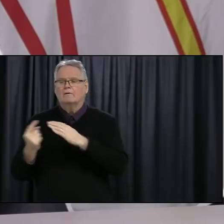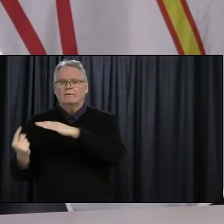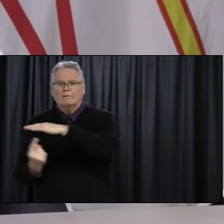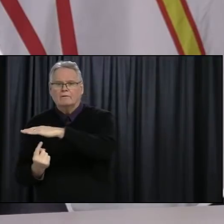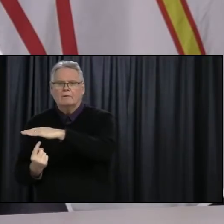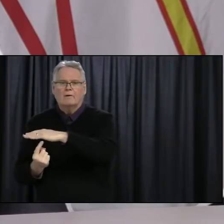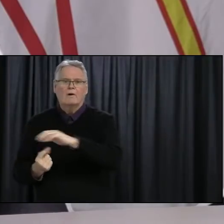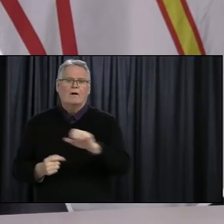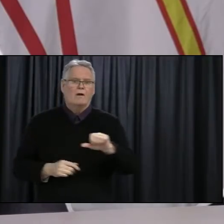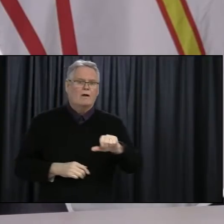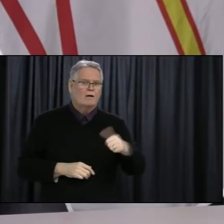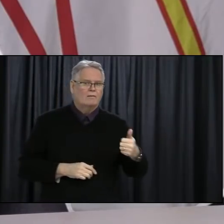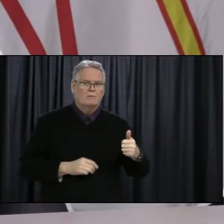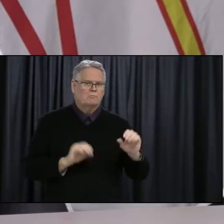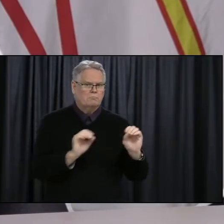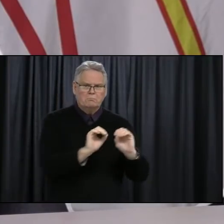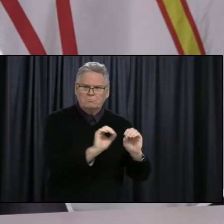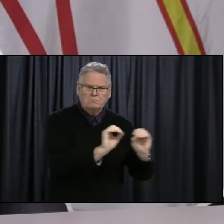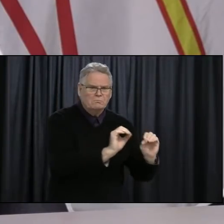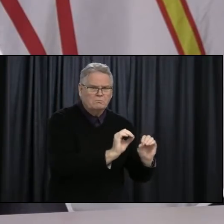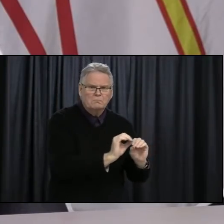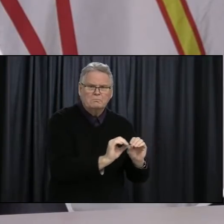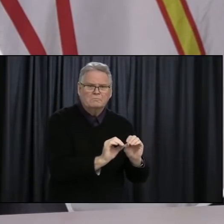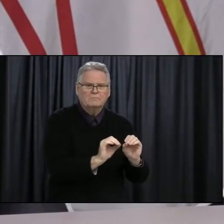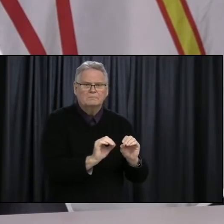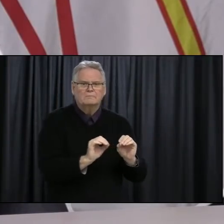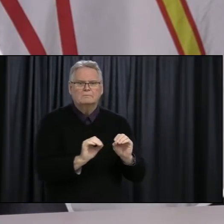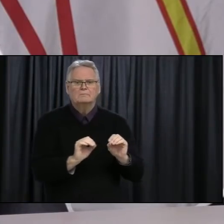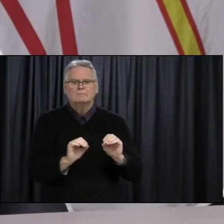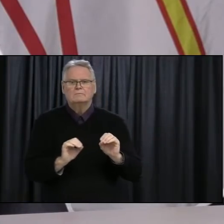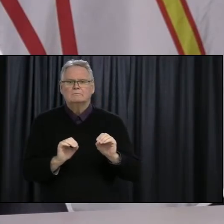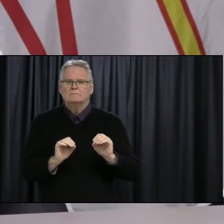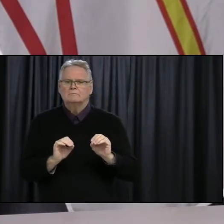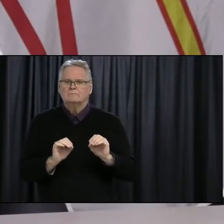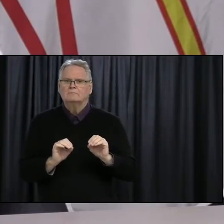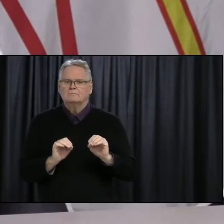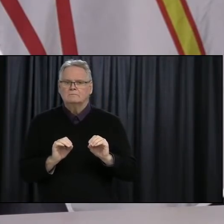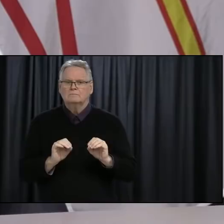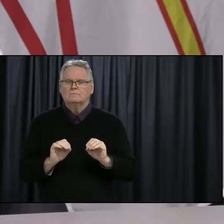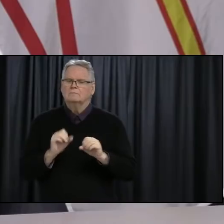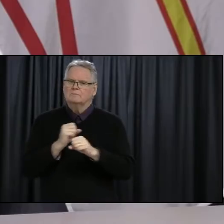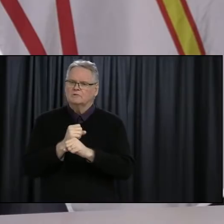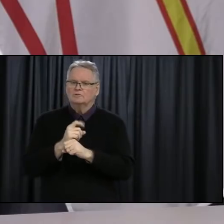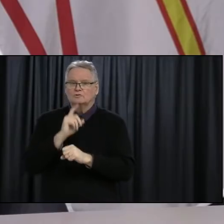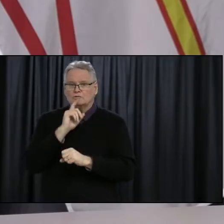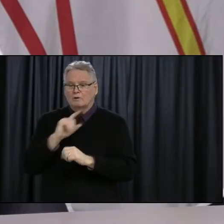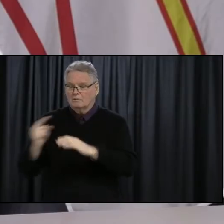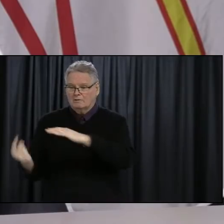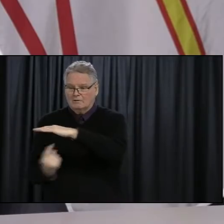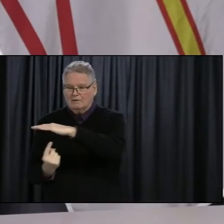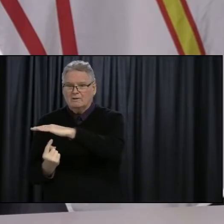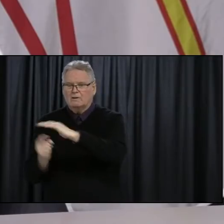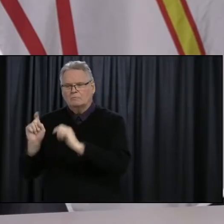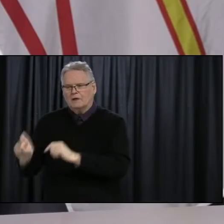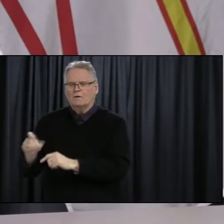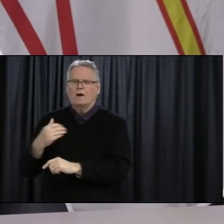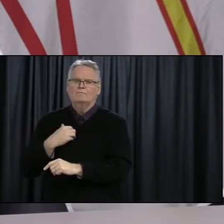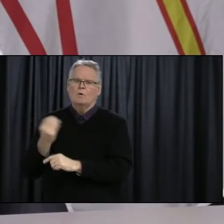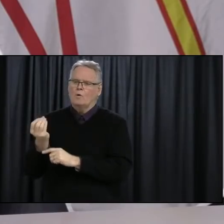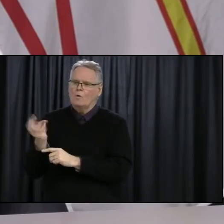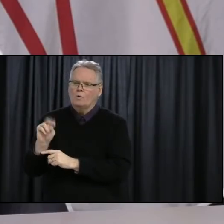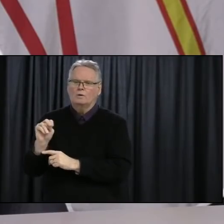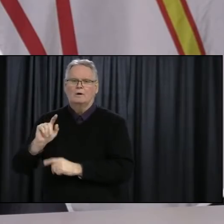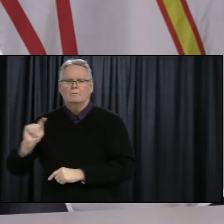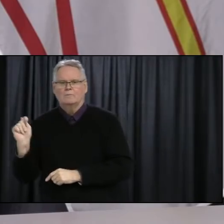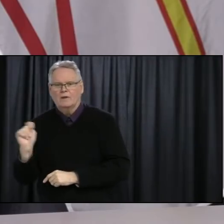access to a bathroom that no one else uses, and they must not enter shared spaces of the home. Meals must be delivered to them, and